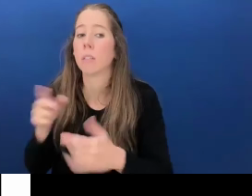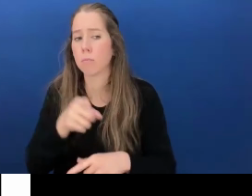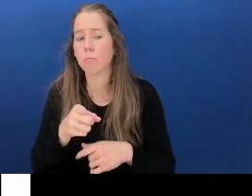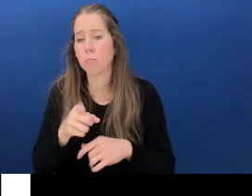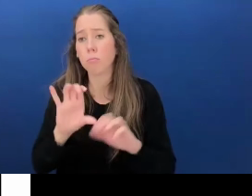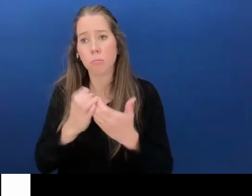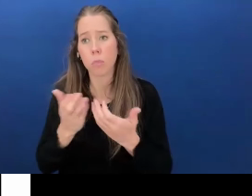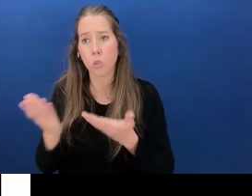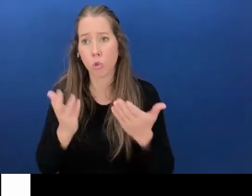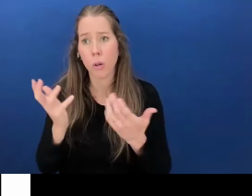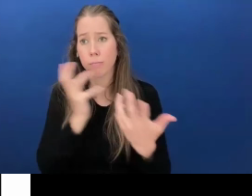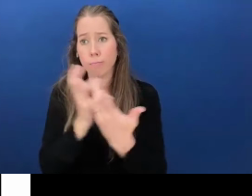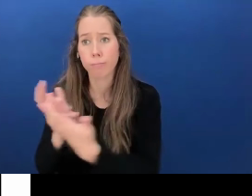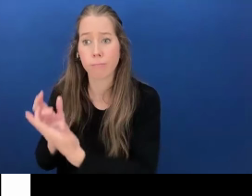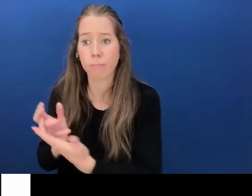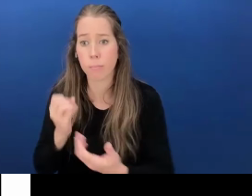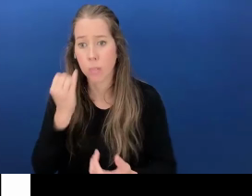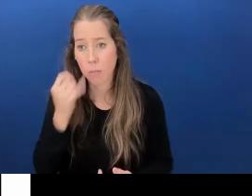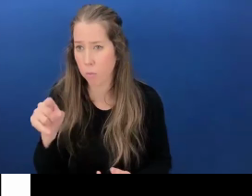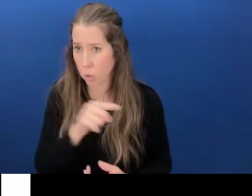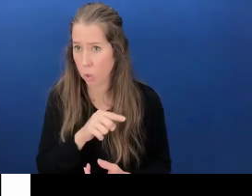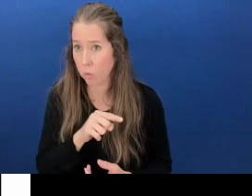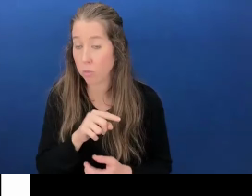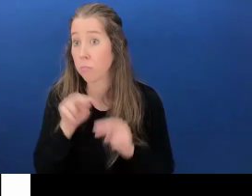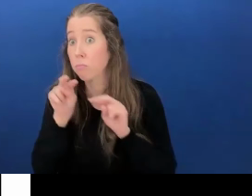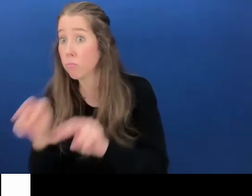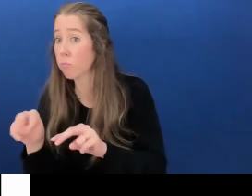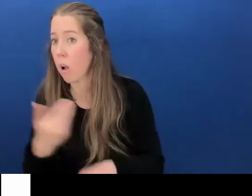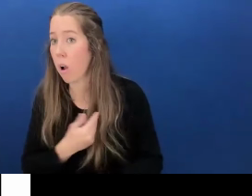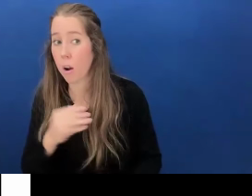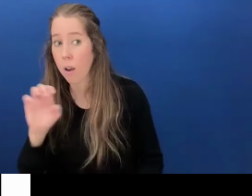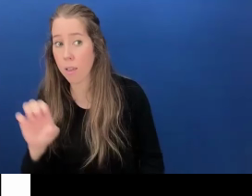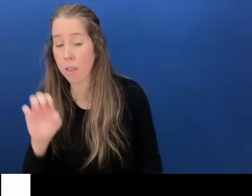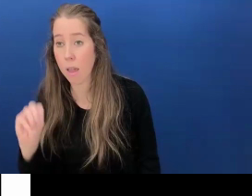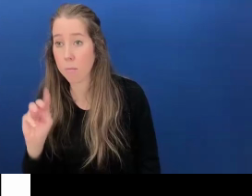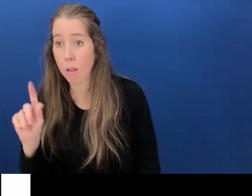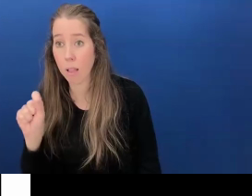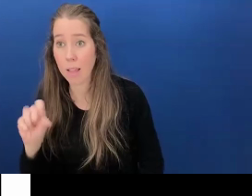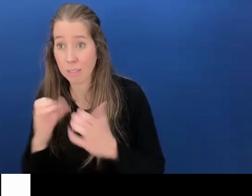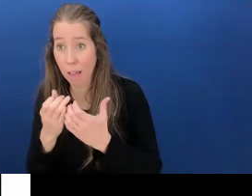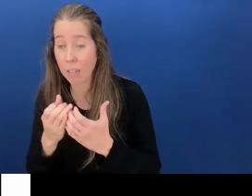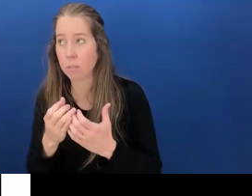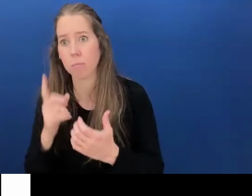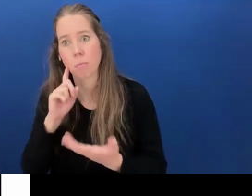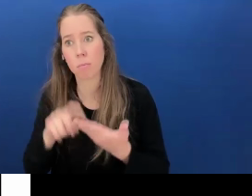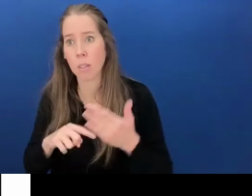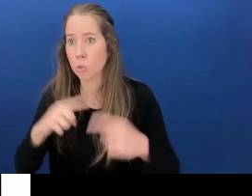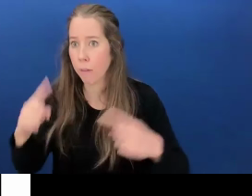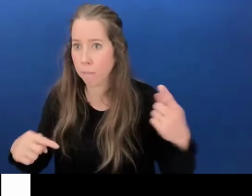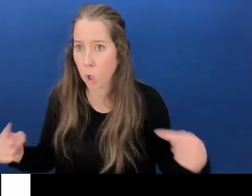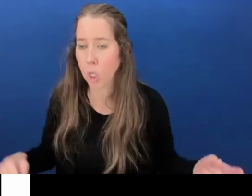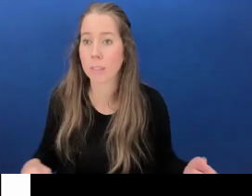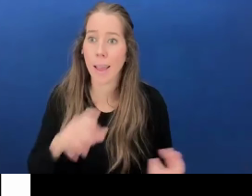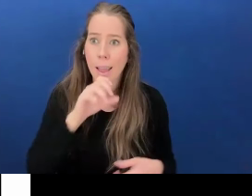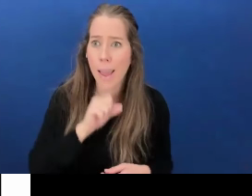And you know, if you've ever taken a peek in one of our EMLS classes, they're very diverse. They're very diverse, both in age and